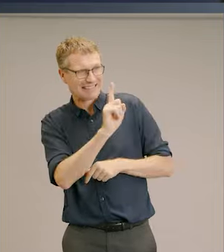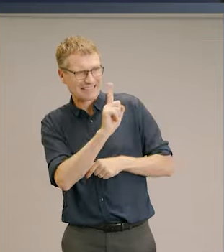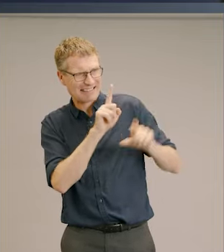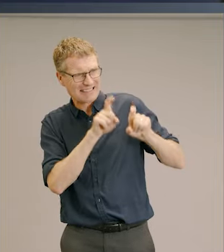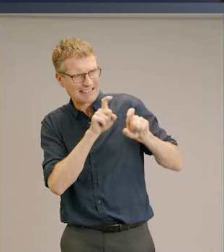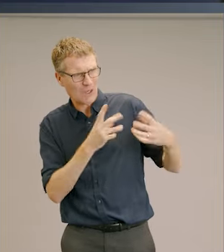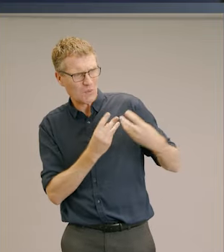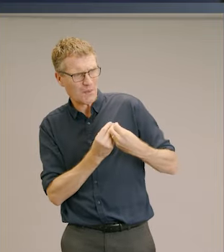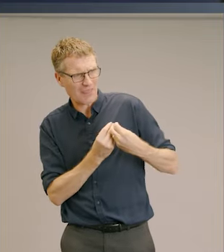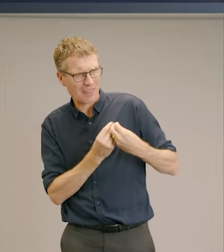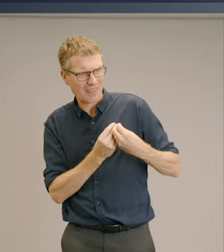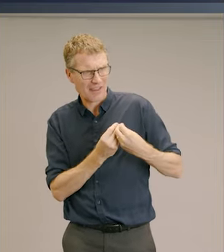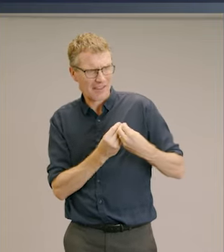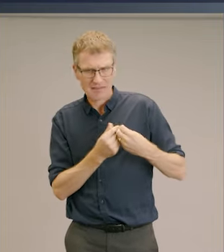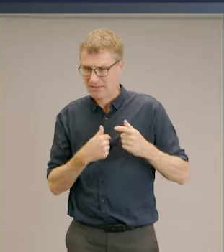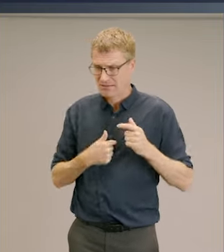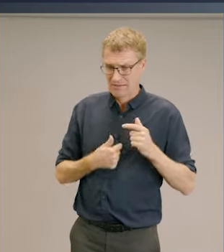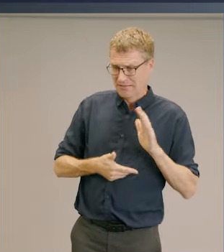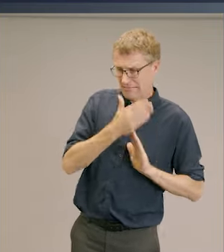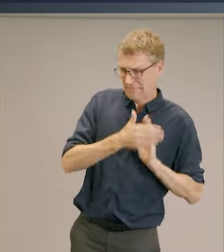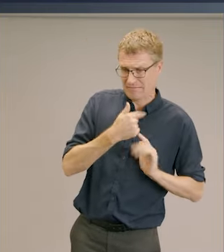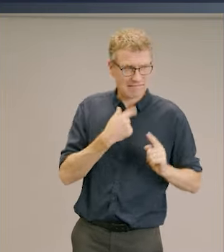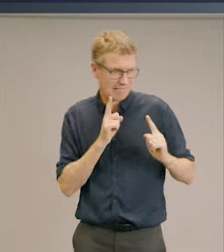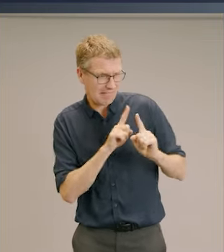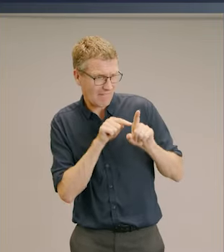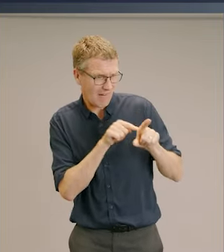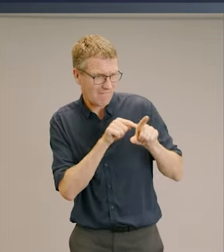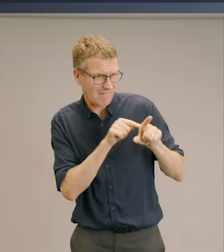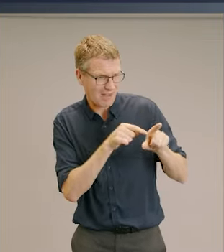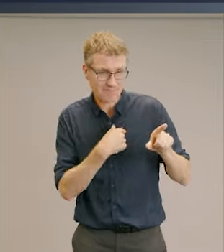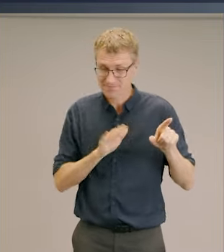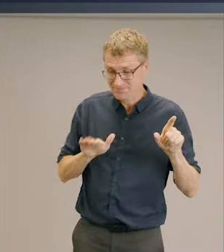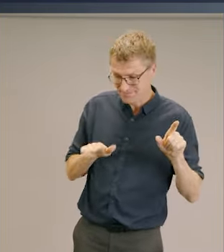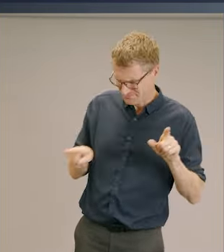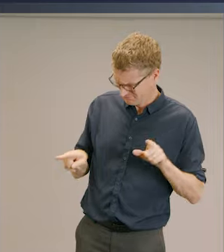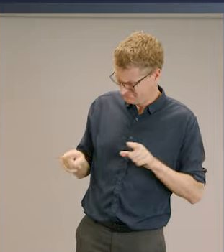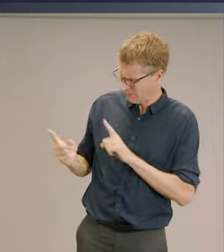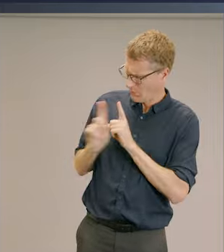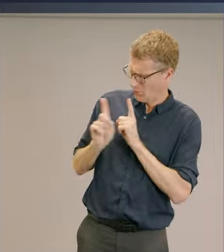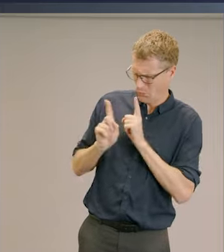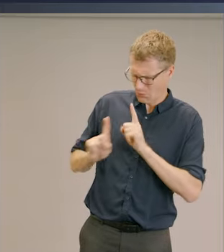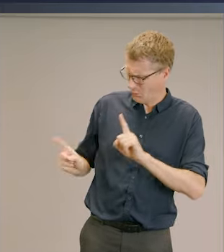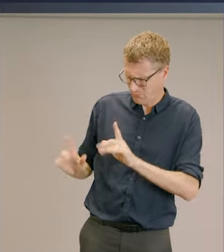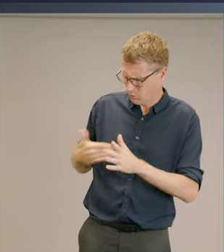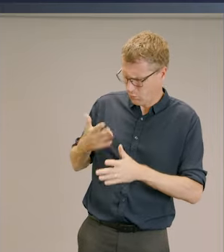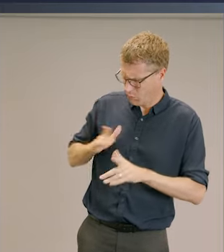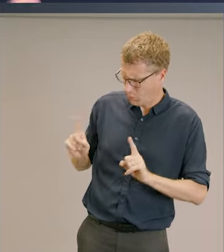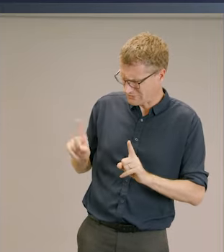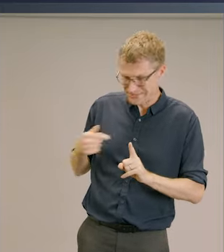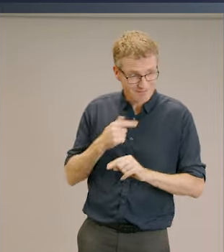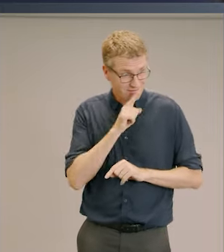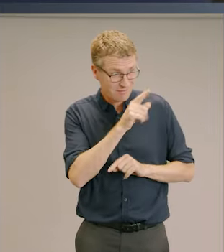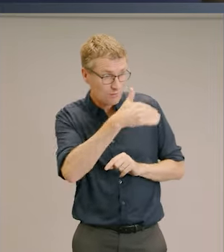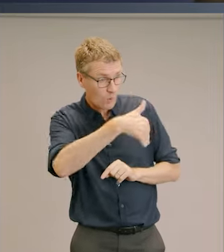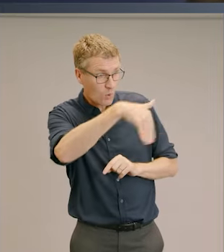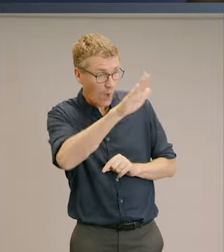was like, don't go, don't go, don't leave me. And Elijah said, no, I've got to go. And he kept on trying to leave, but Elisha kept following him. And then finally, Elijah said